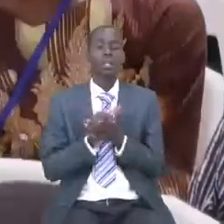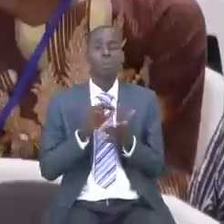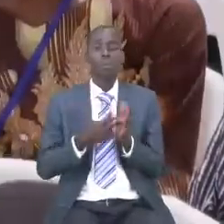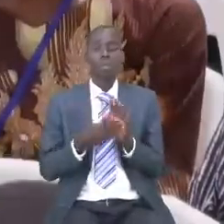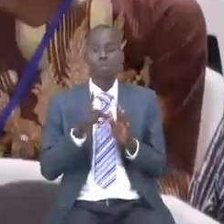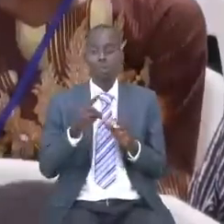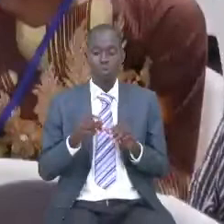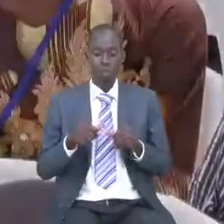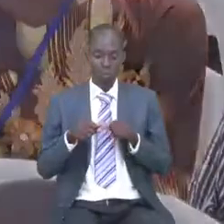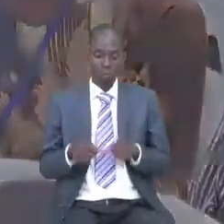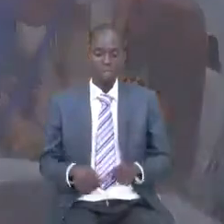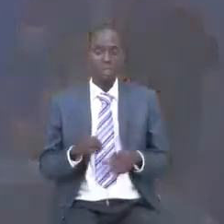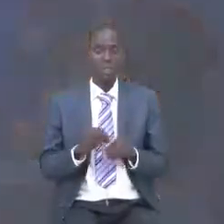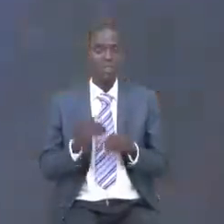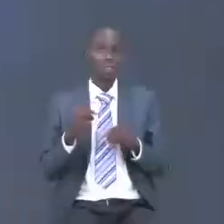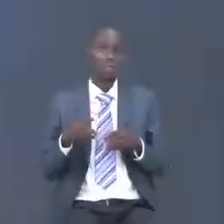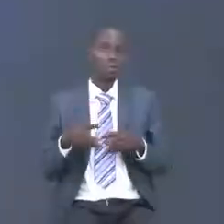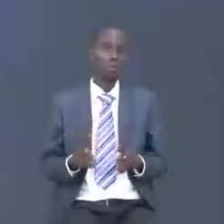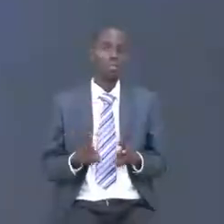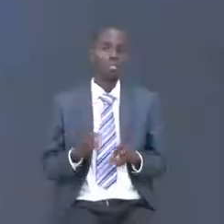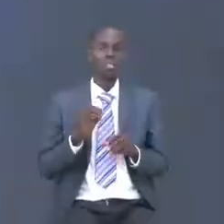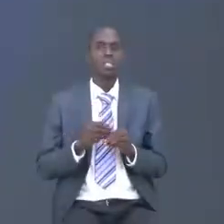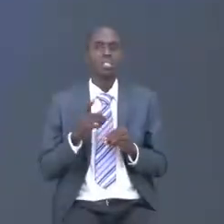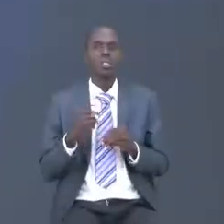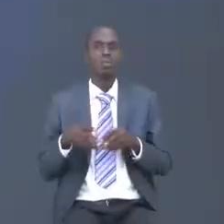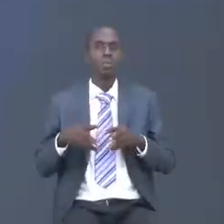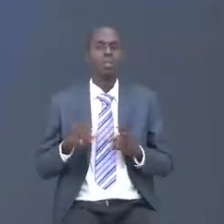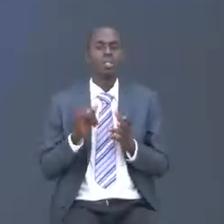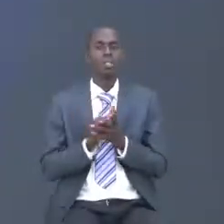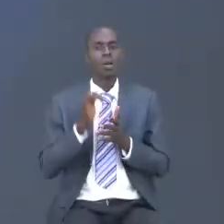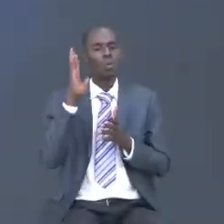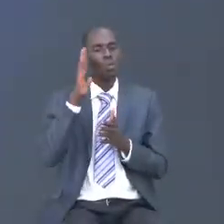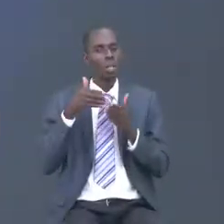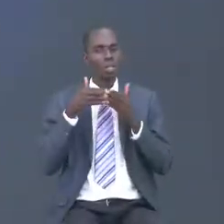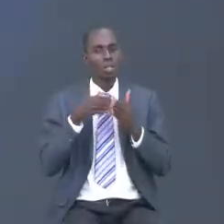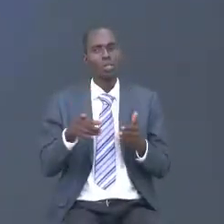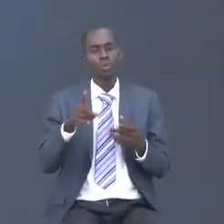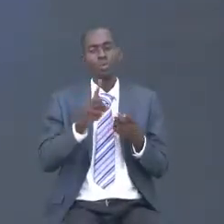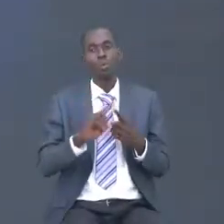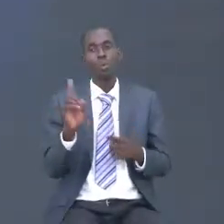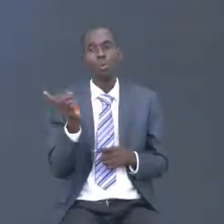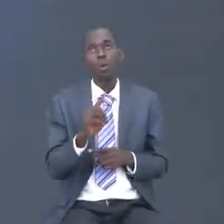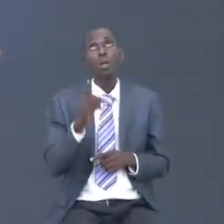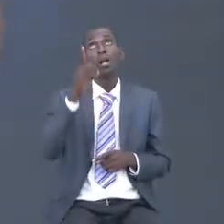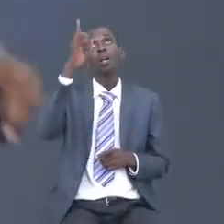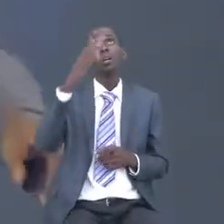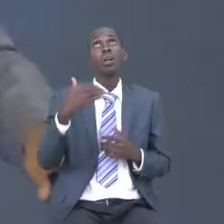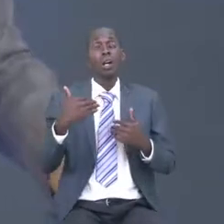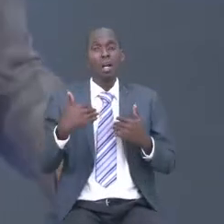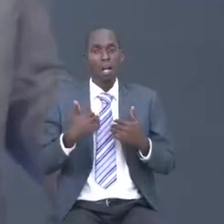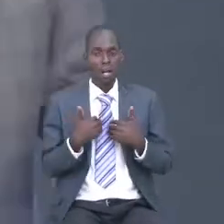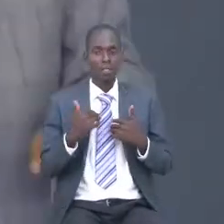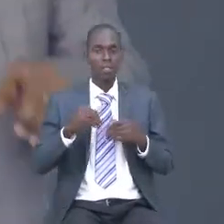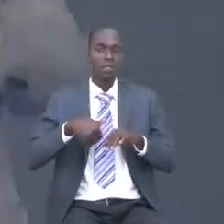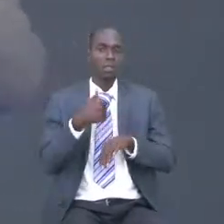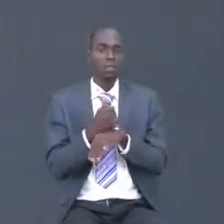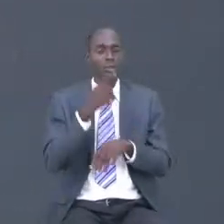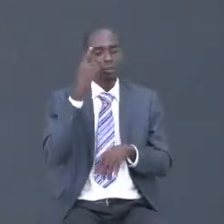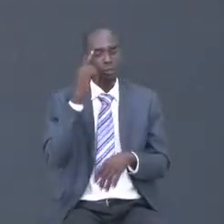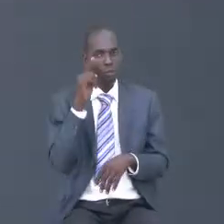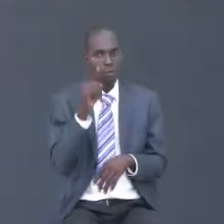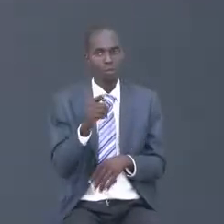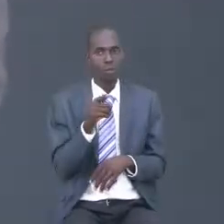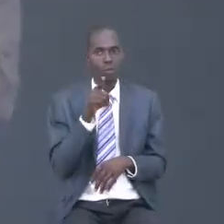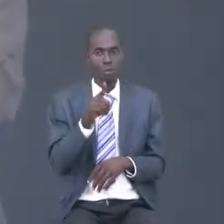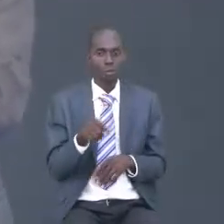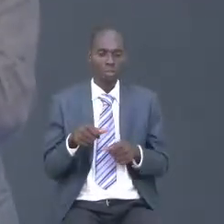the way, in the way that will lead you to where God has ordained for you. You